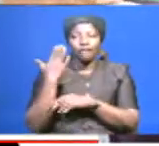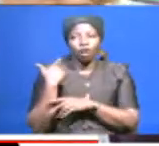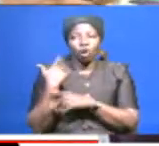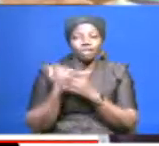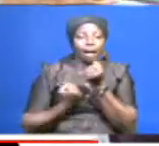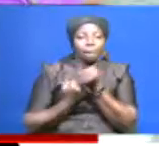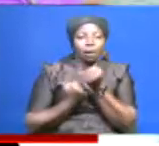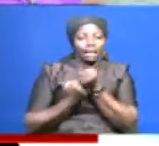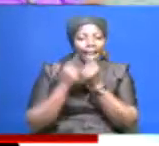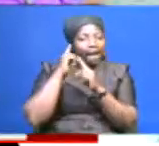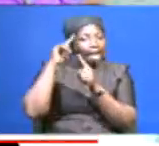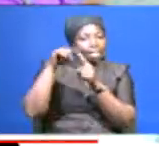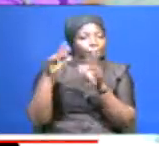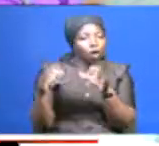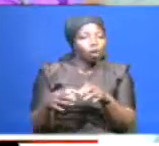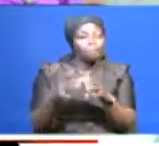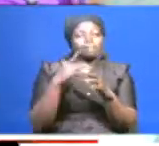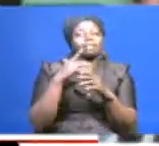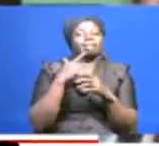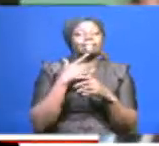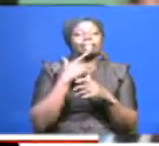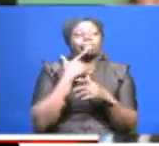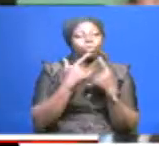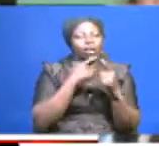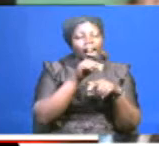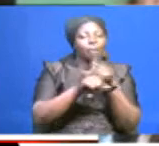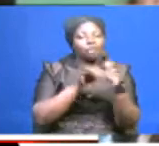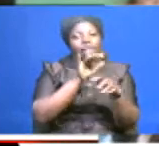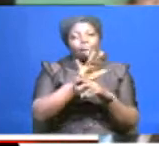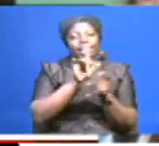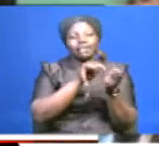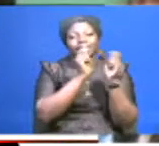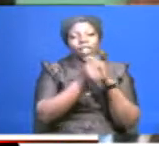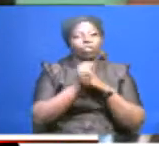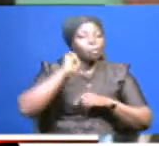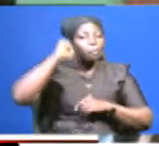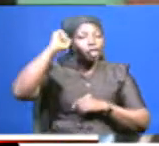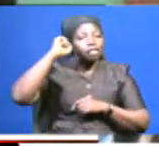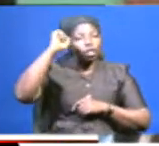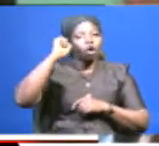Azimio, explaining his change of political stance. Na sisi tulikuwa na